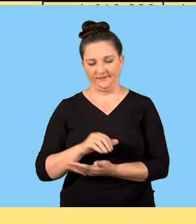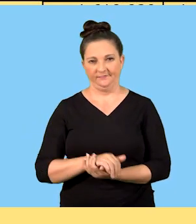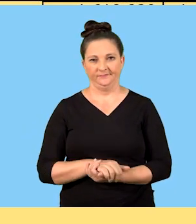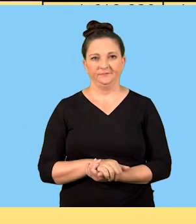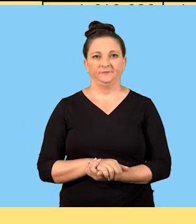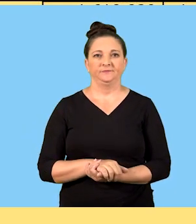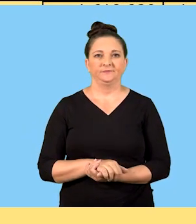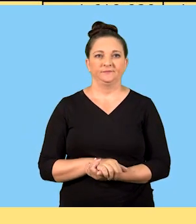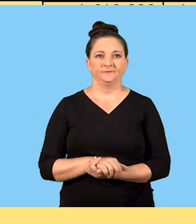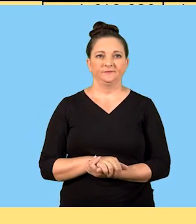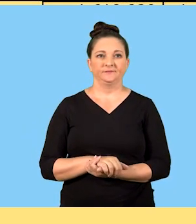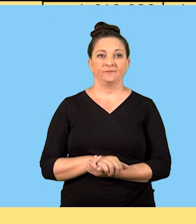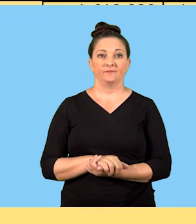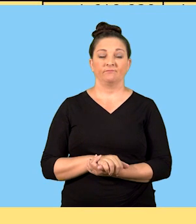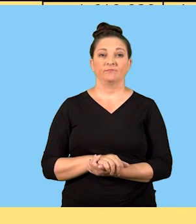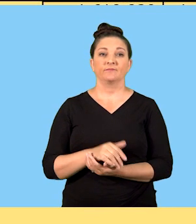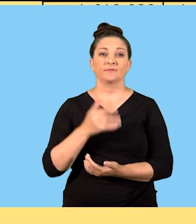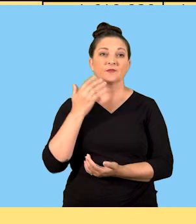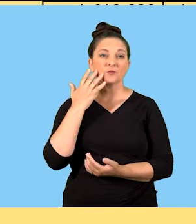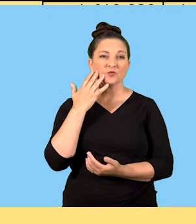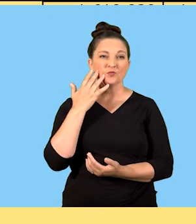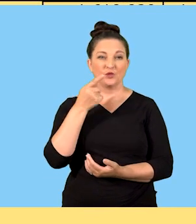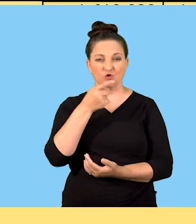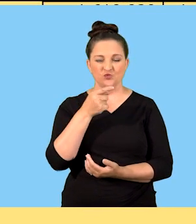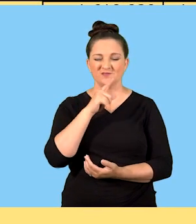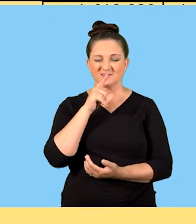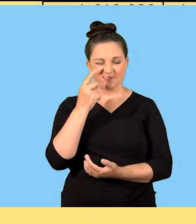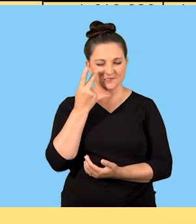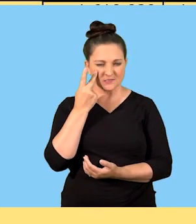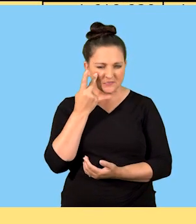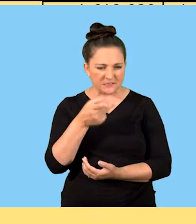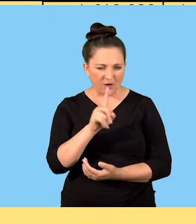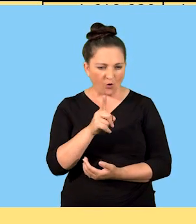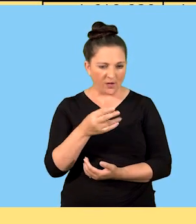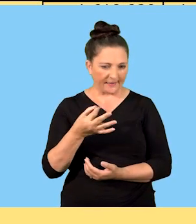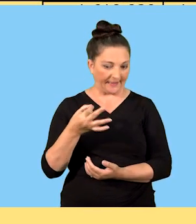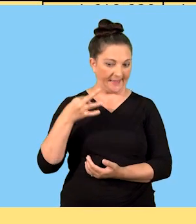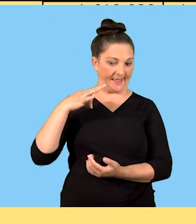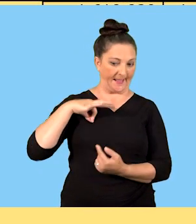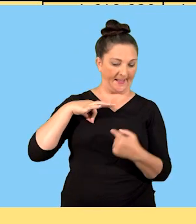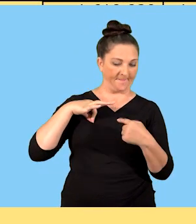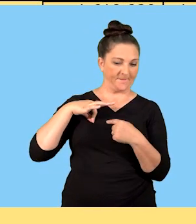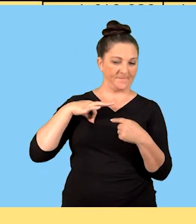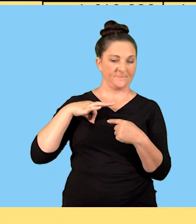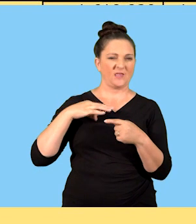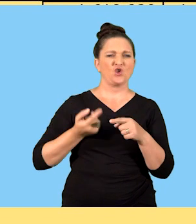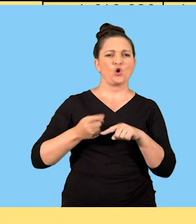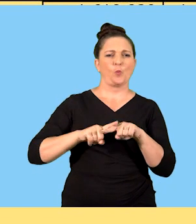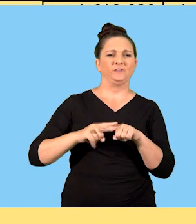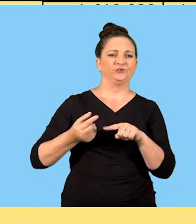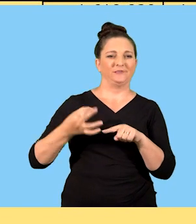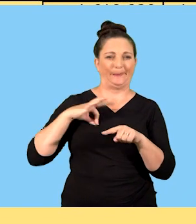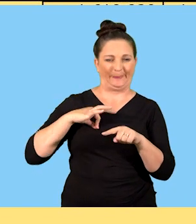16,500. Here's my commission income. The moment you have income, in this case, it